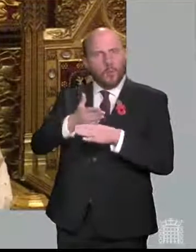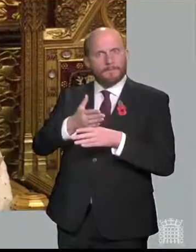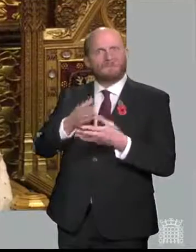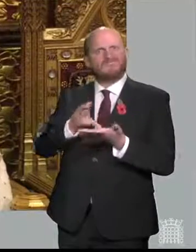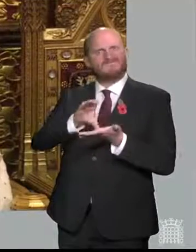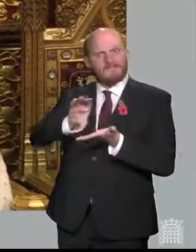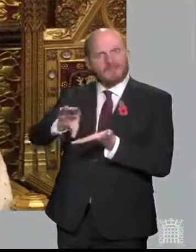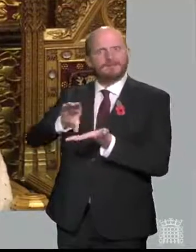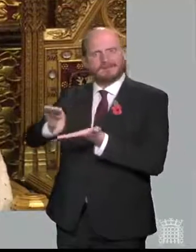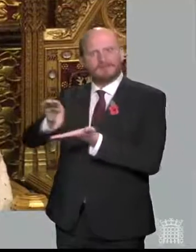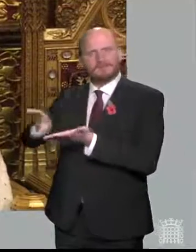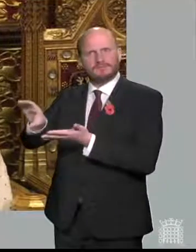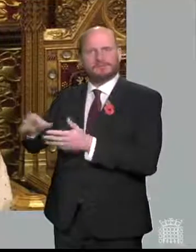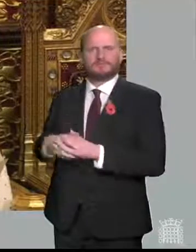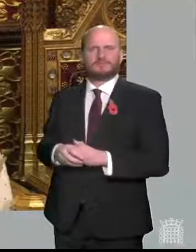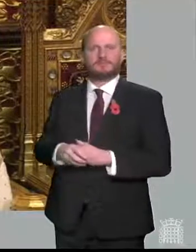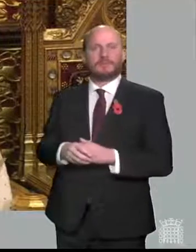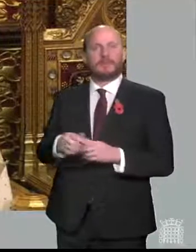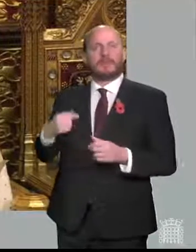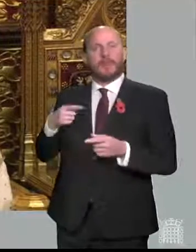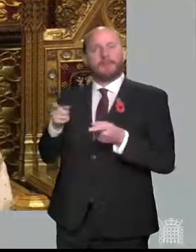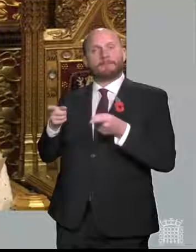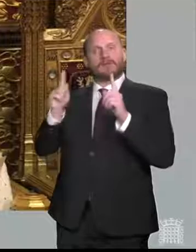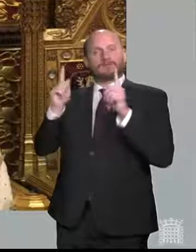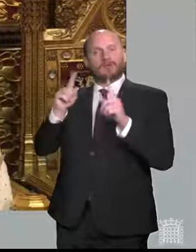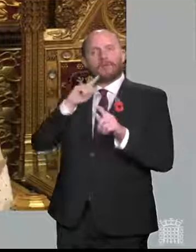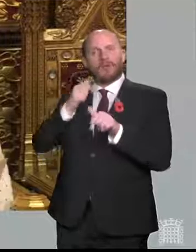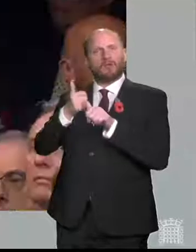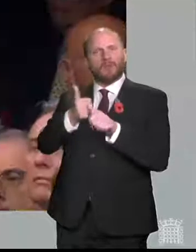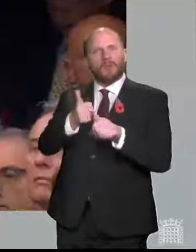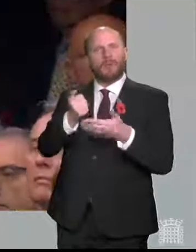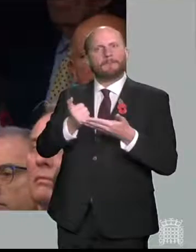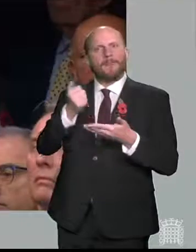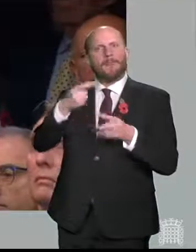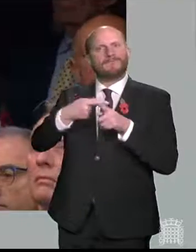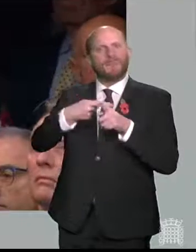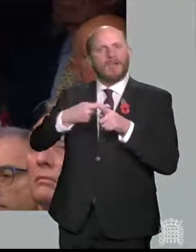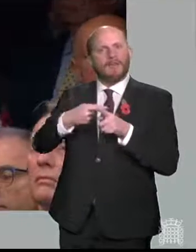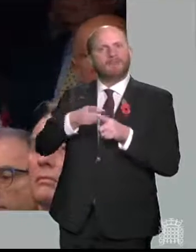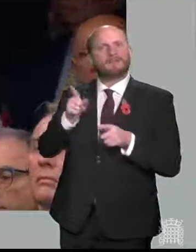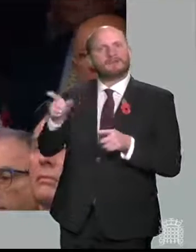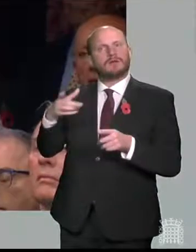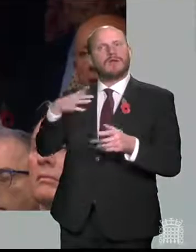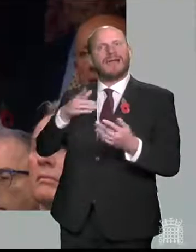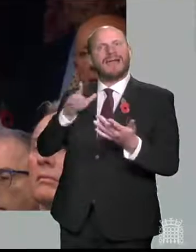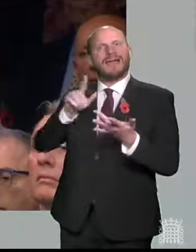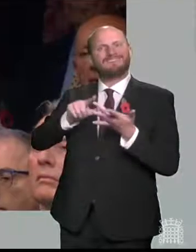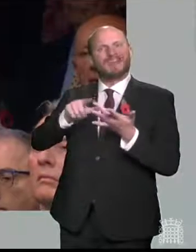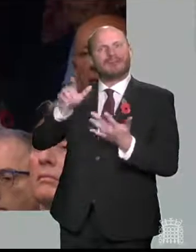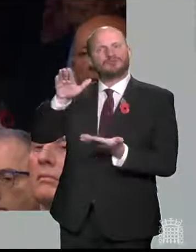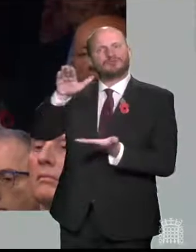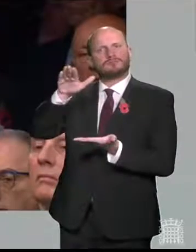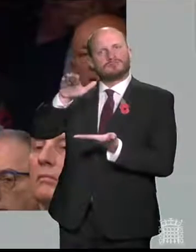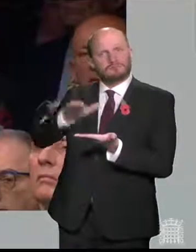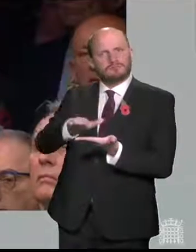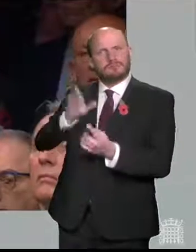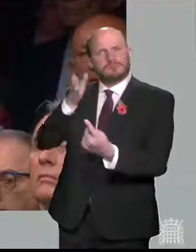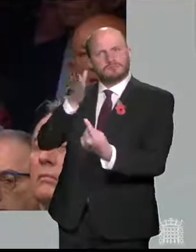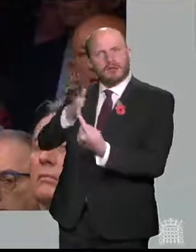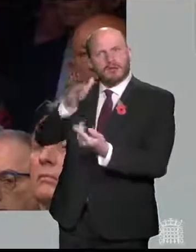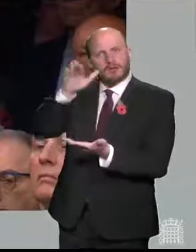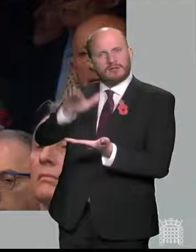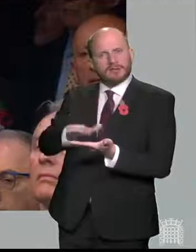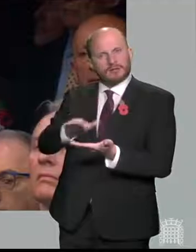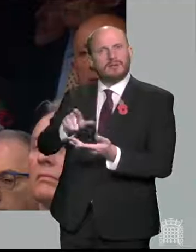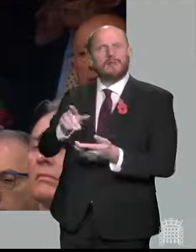My ministers will support the Bank of England to return inflation to target by taking responsible decisions